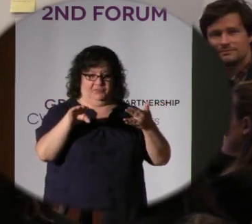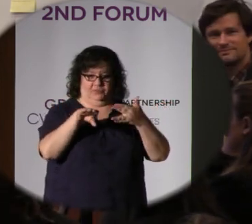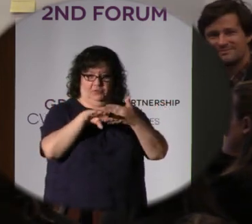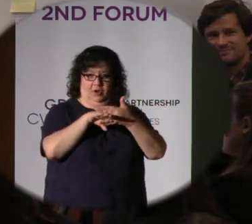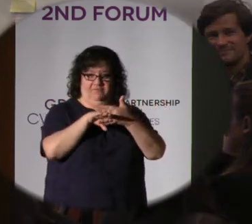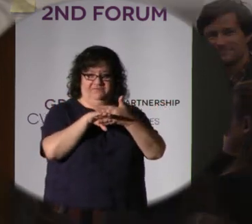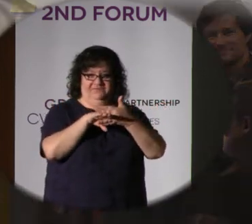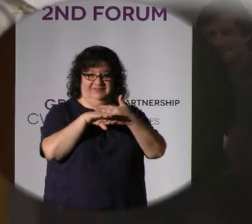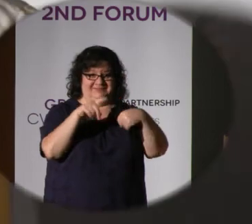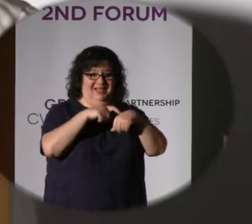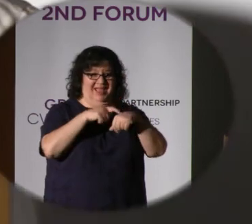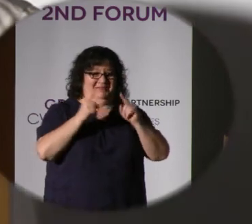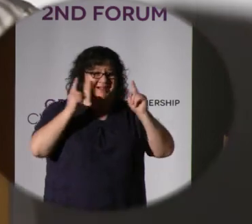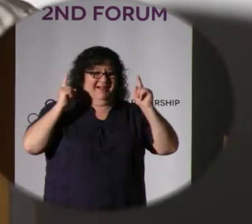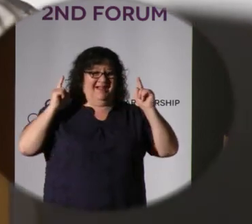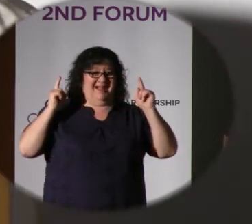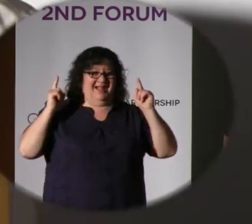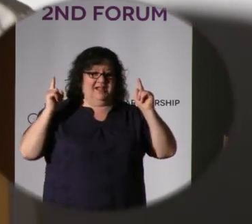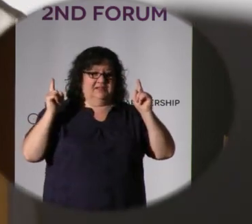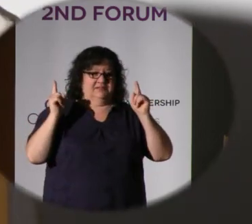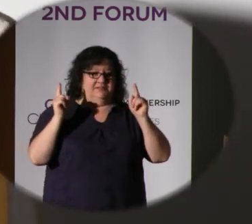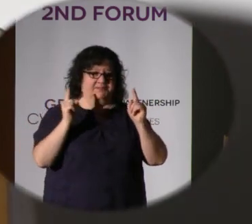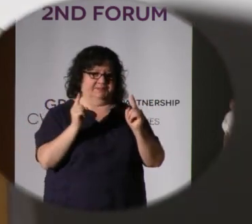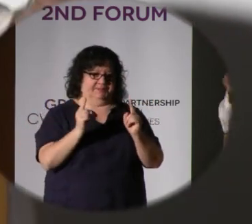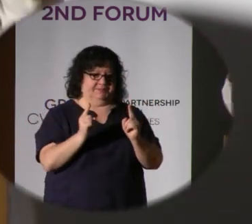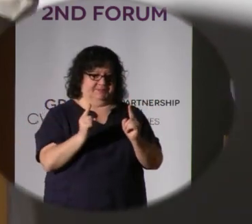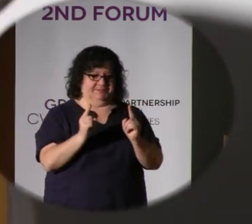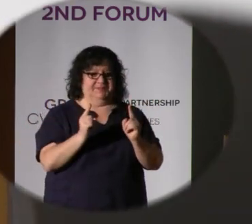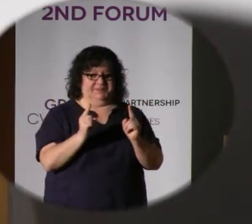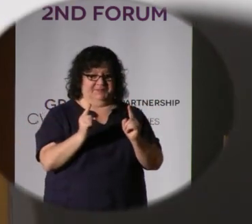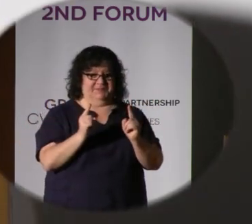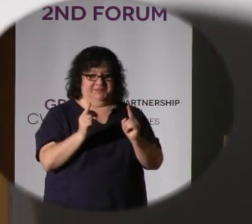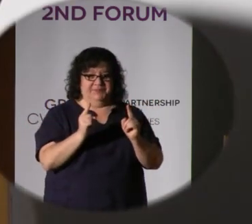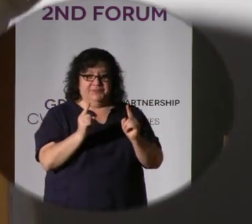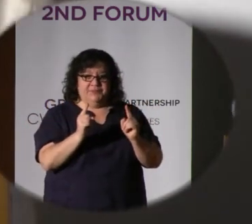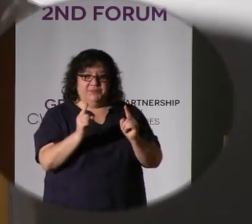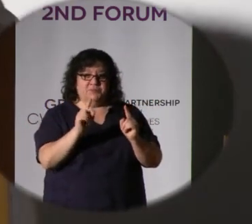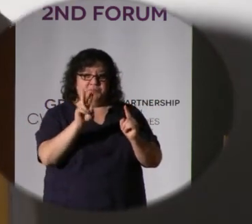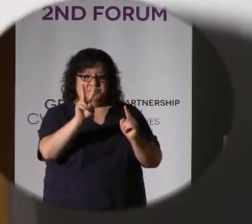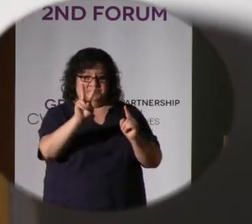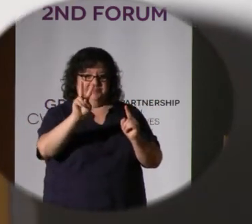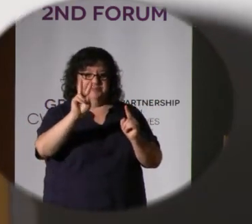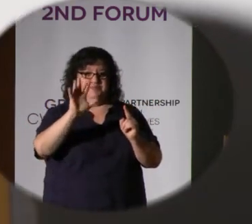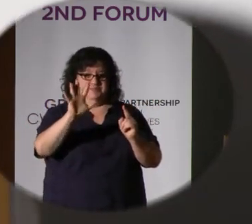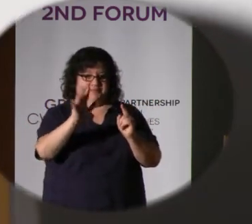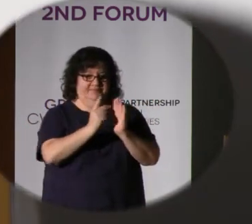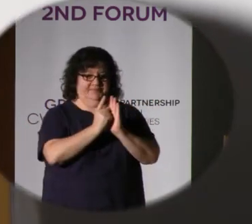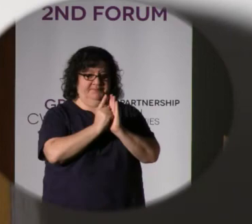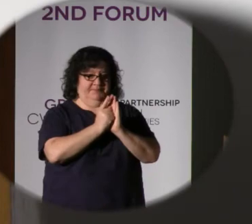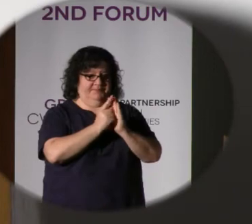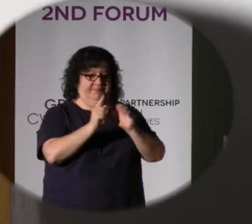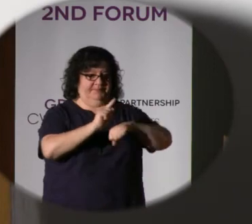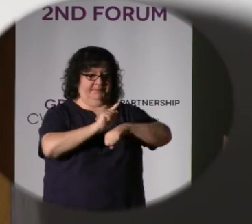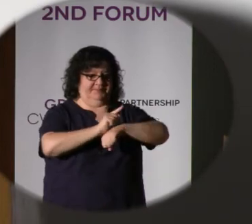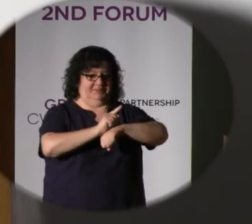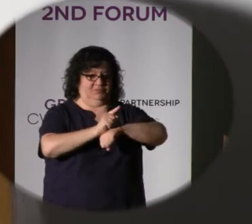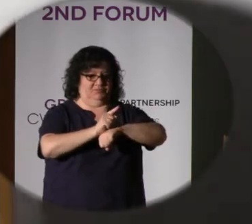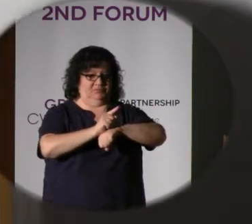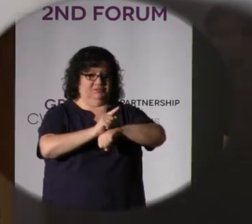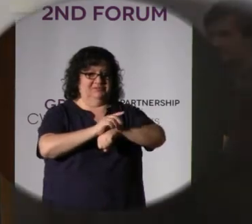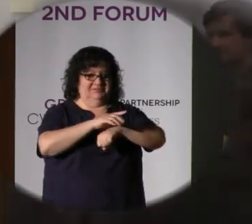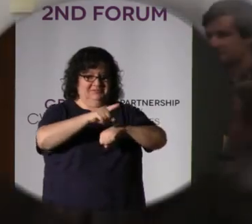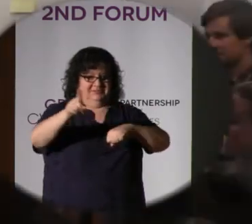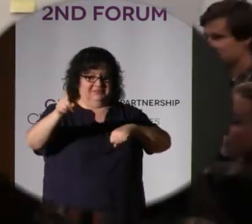25 minutes. 25 minutes, and I will come around with my little chime and let you know when it's 5 minutes before. Enjoy.